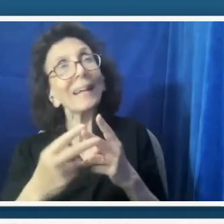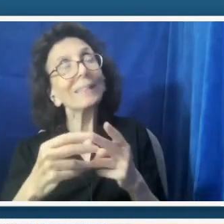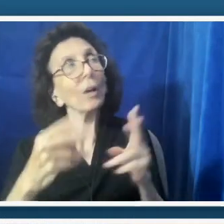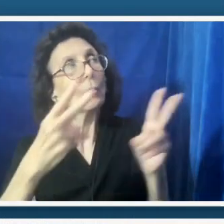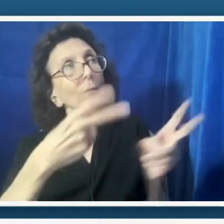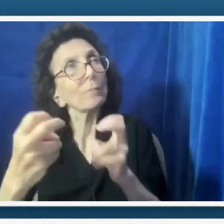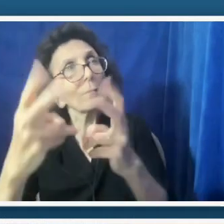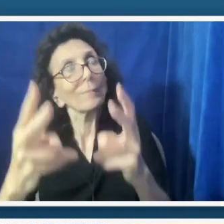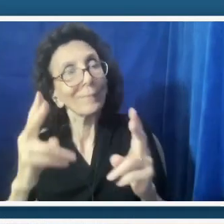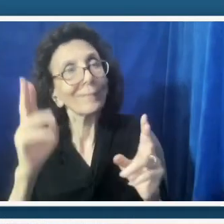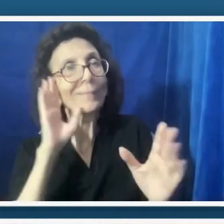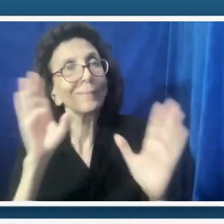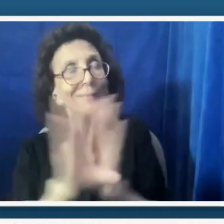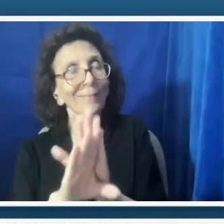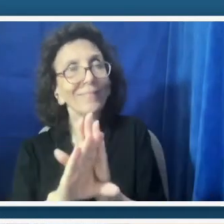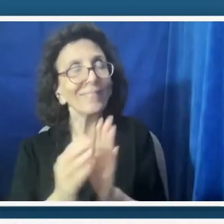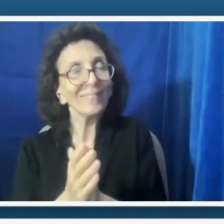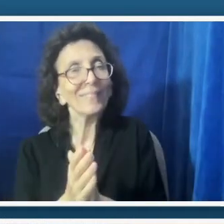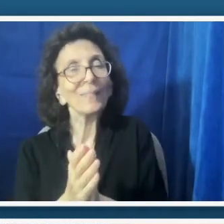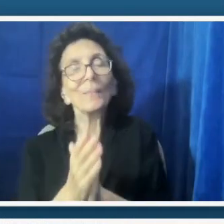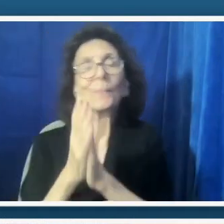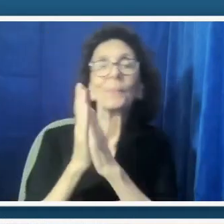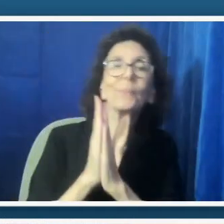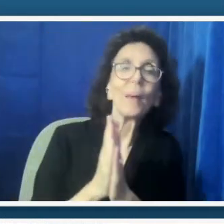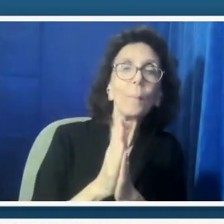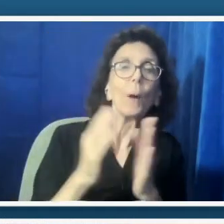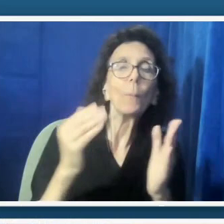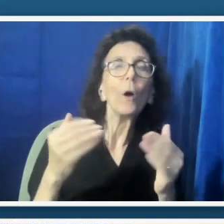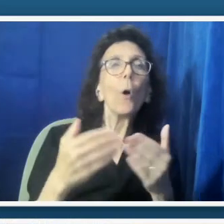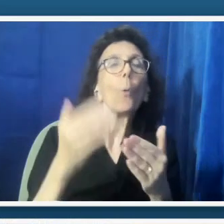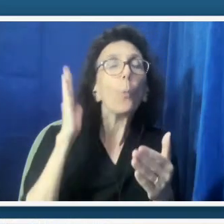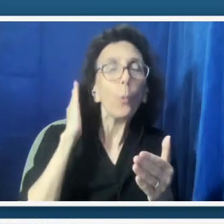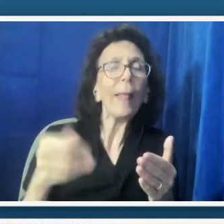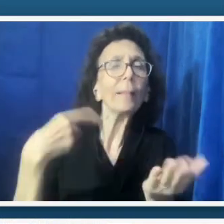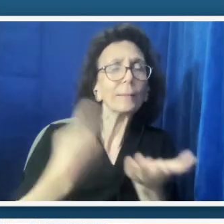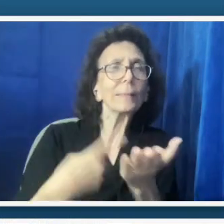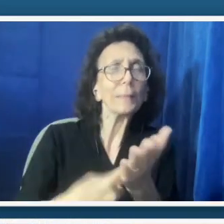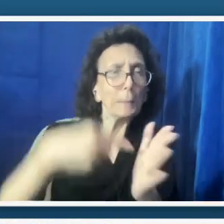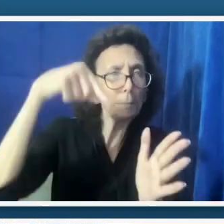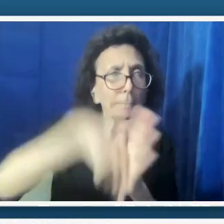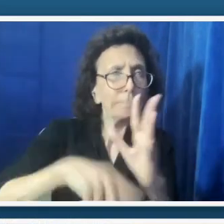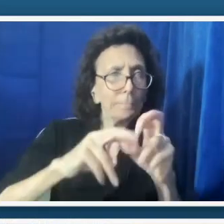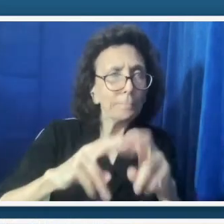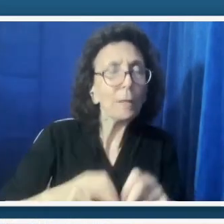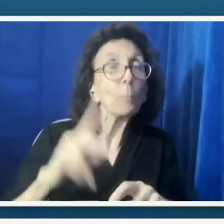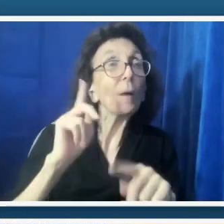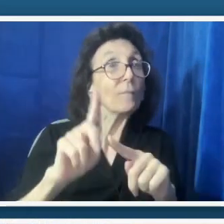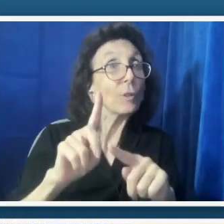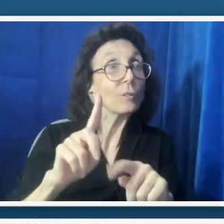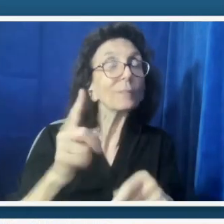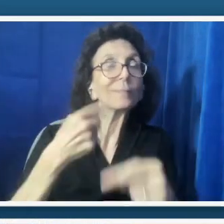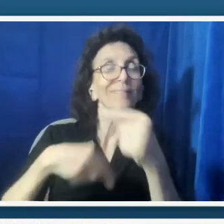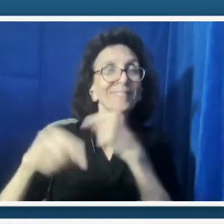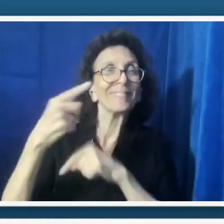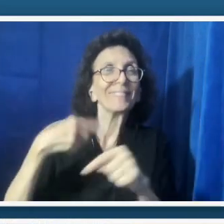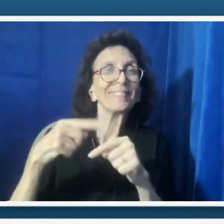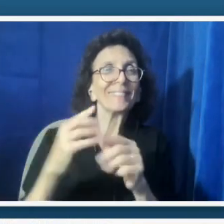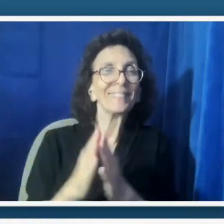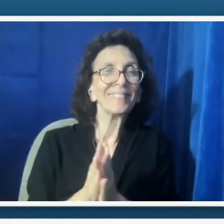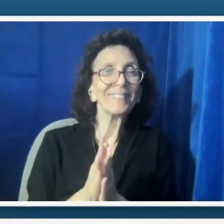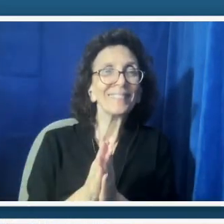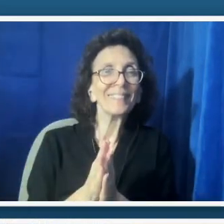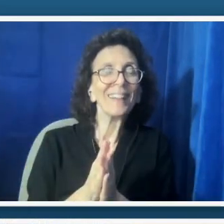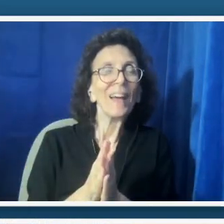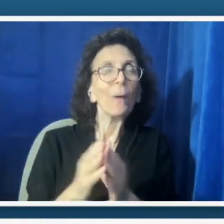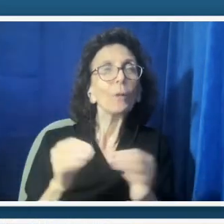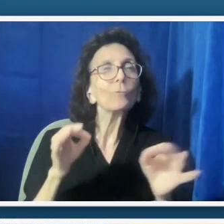some of the complex conversations centering around the images selected for US postage stamps, I thought it best to begin by shedding some